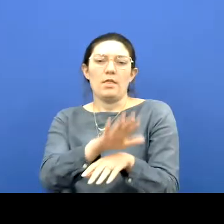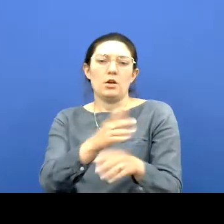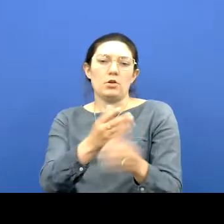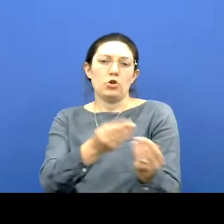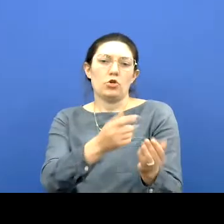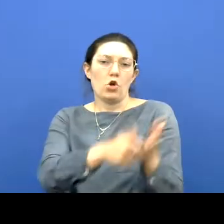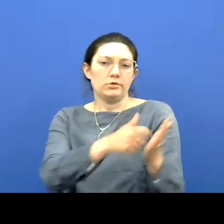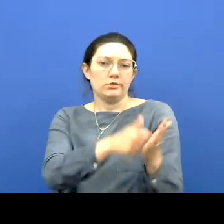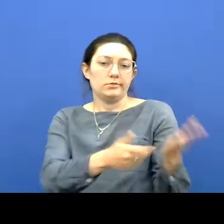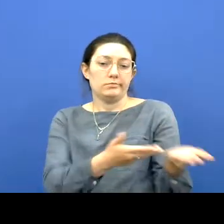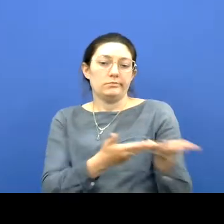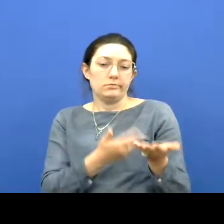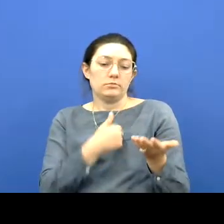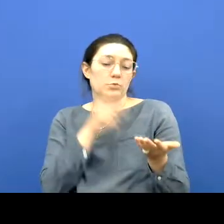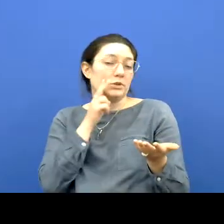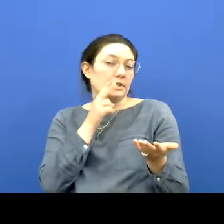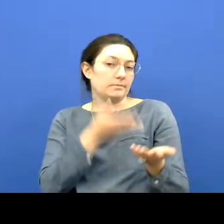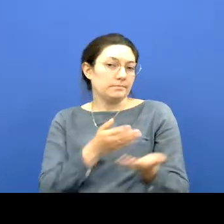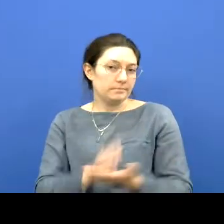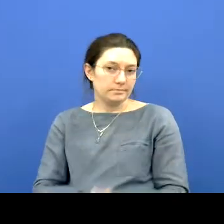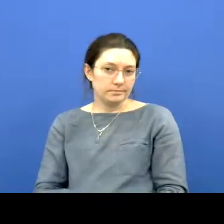proposal. So,